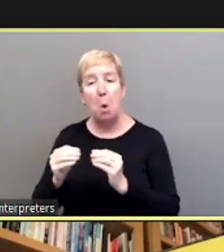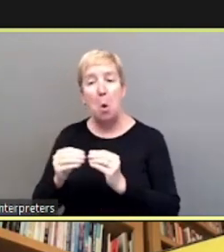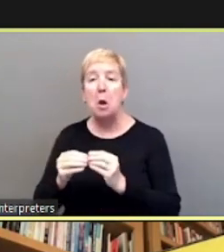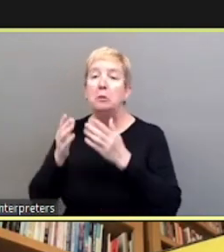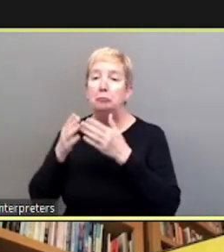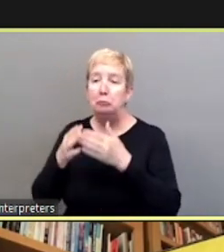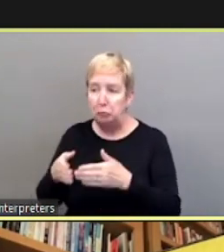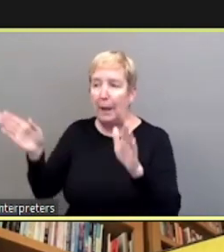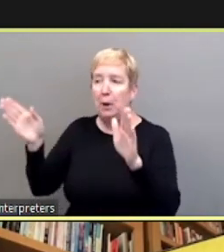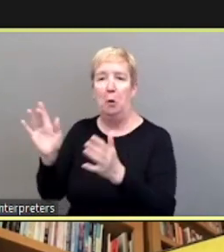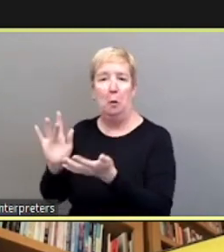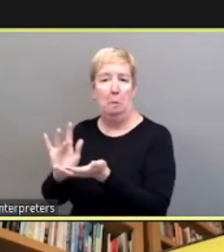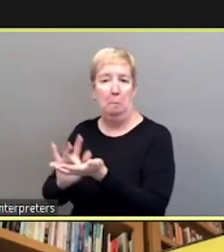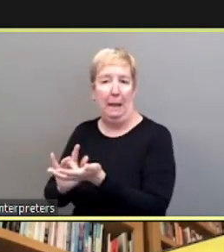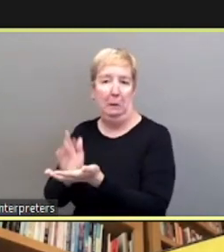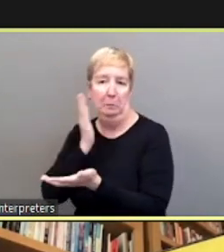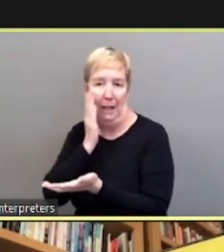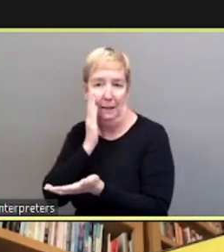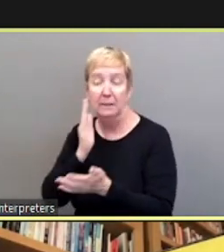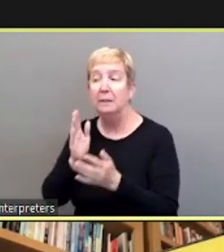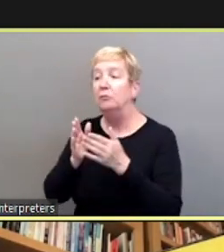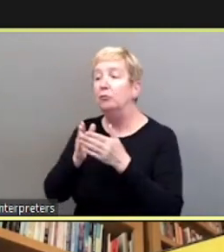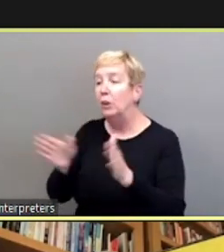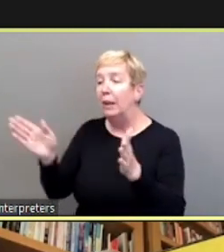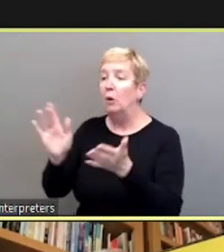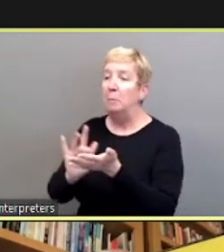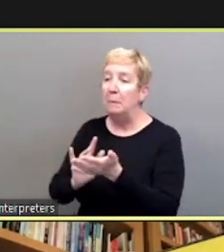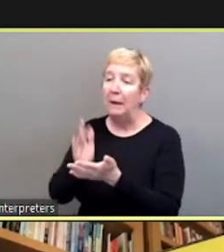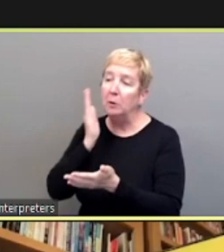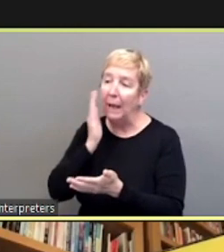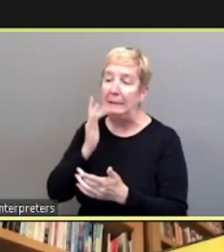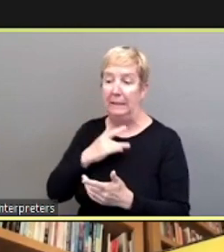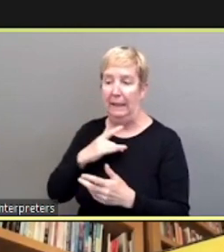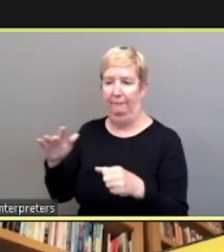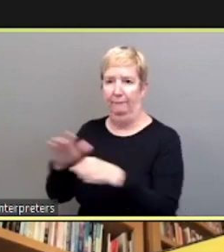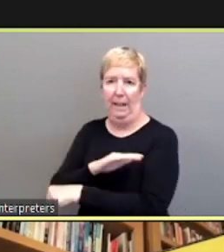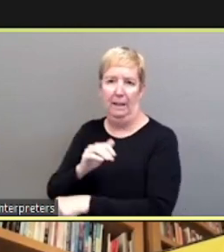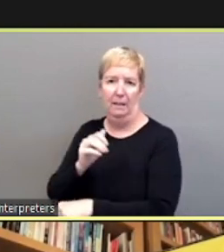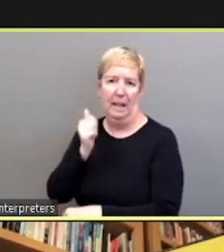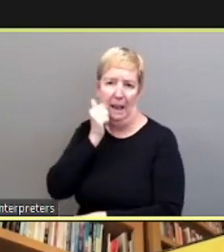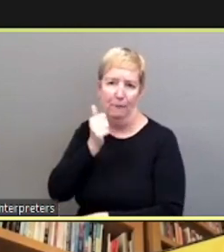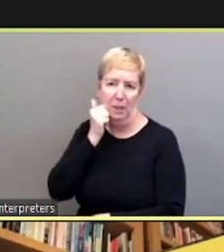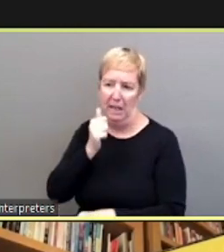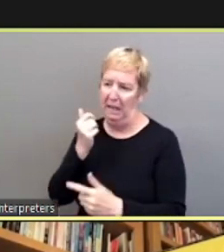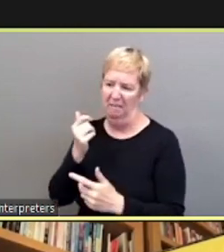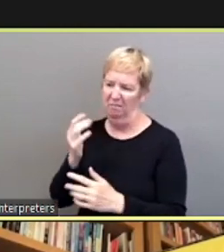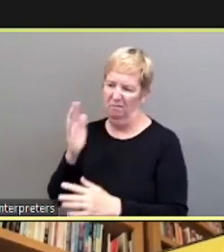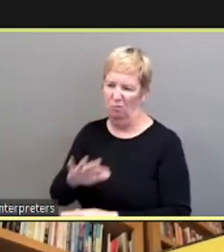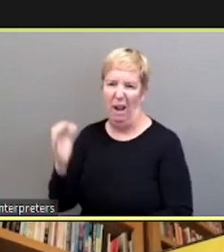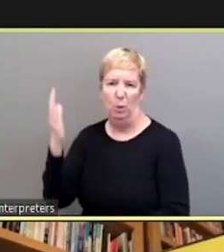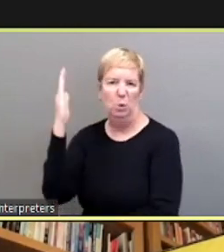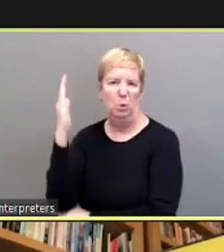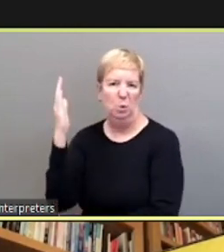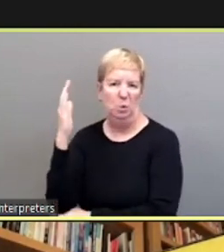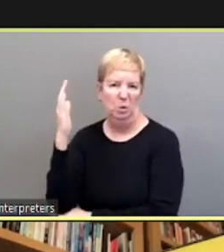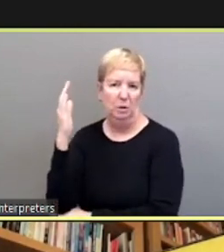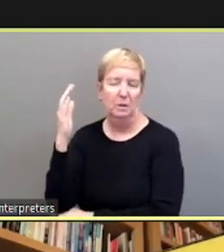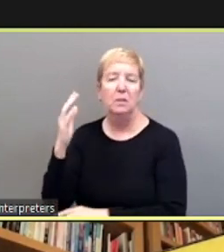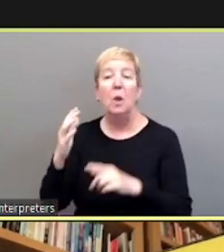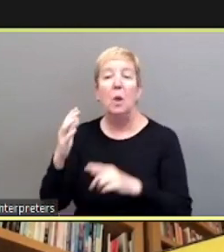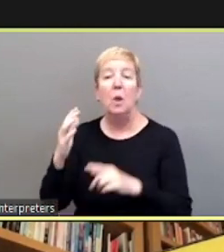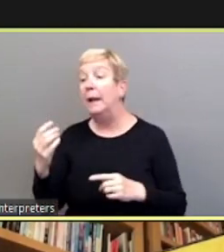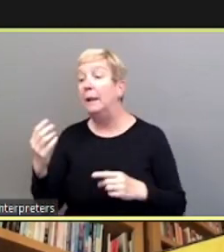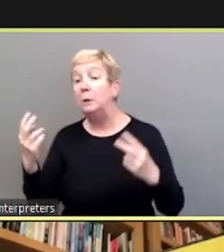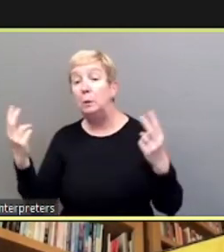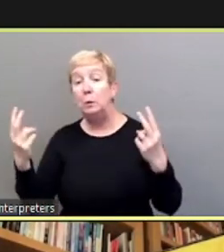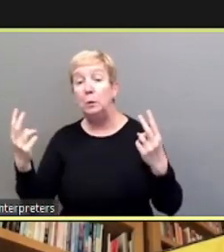medical beds. Generally, those fill up by noon every day. And so we're those 2s and 1s go down to 0s,